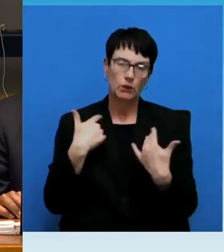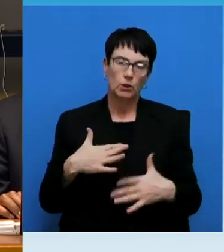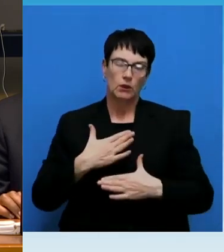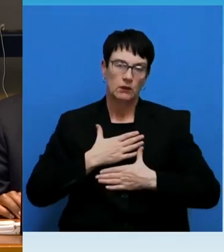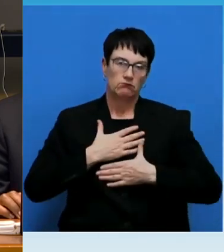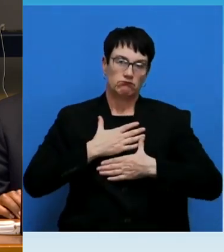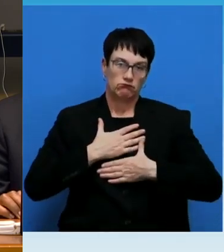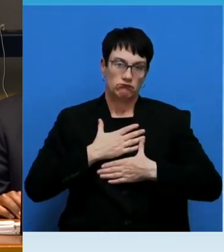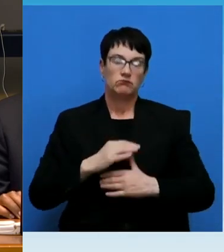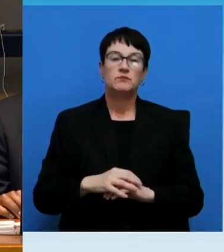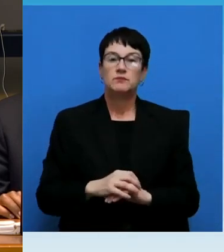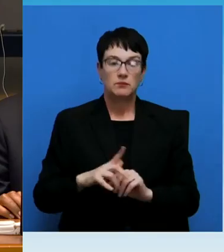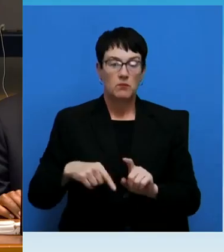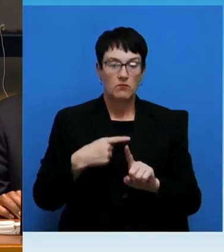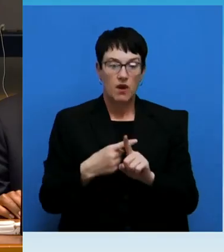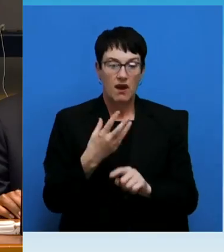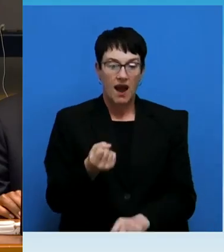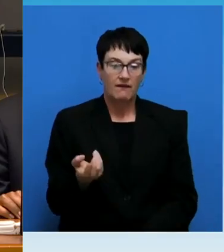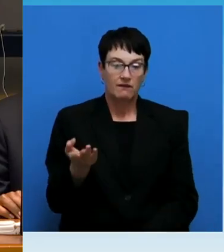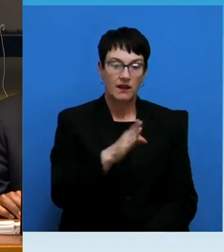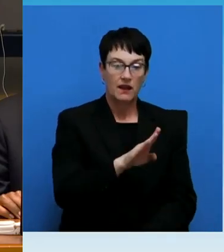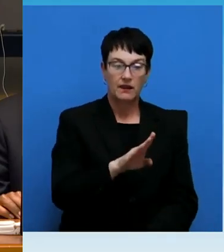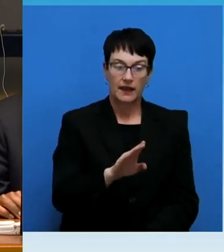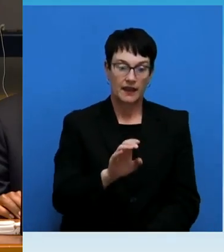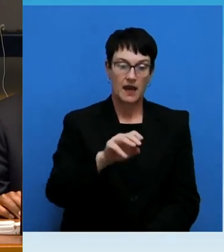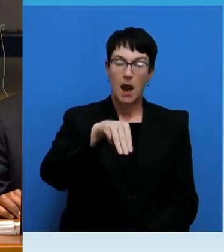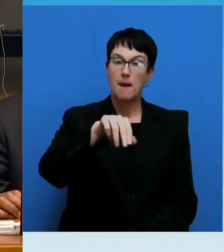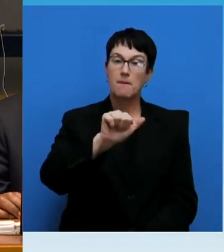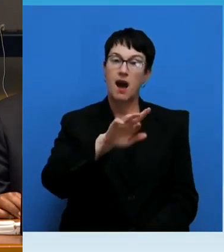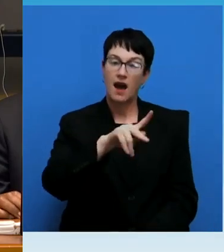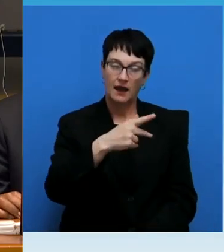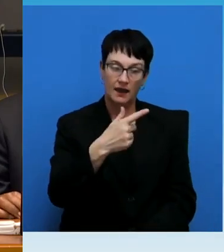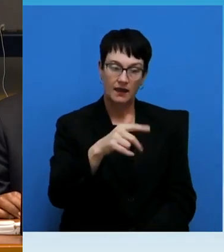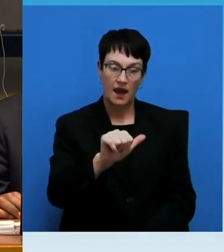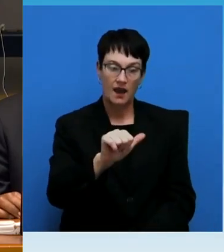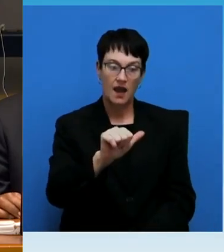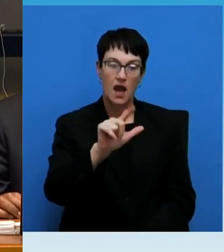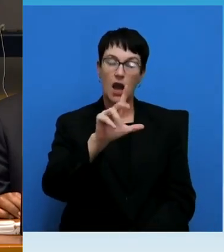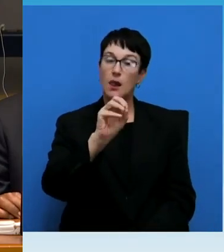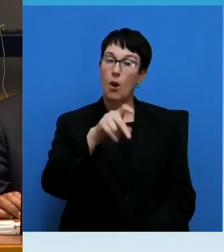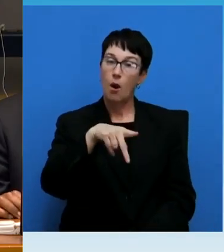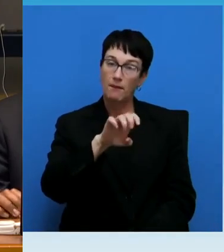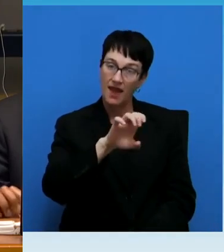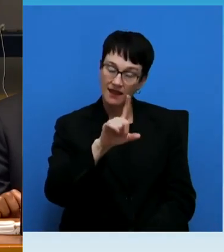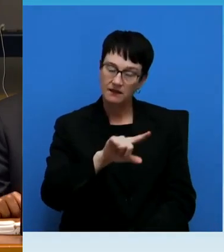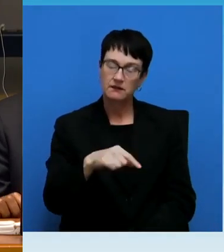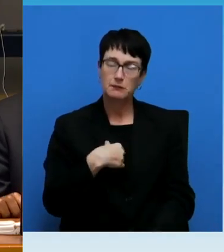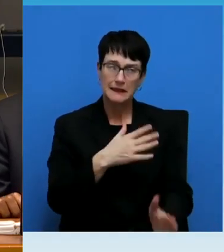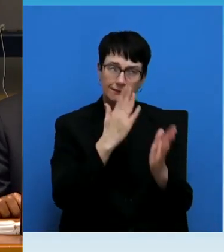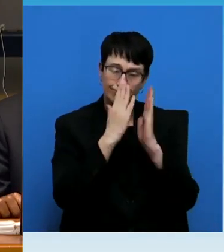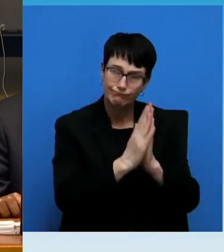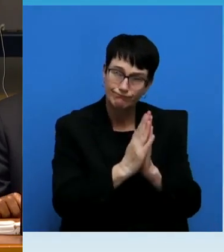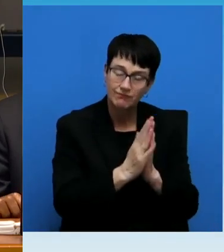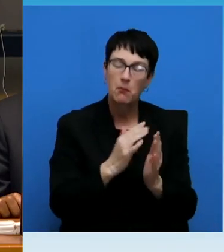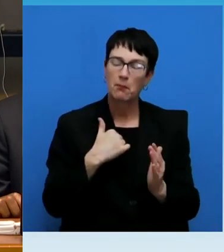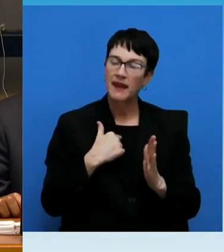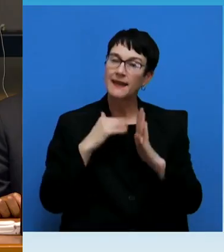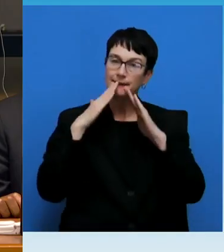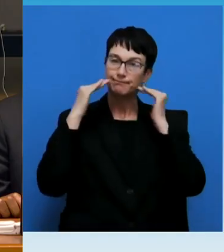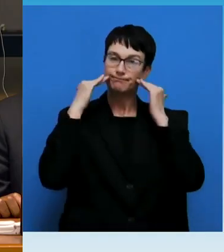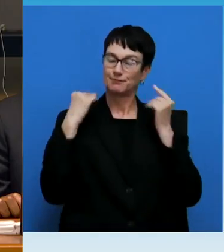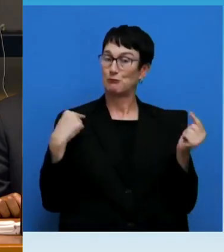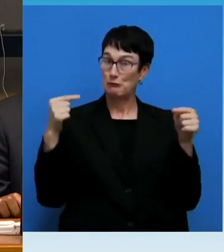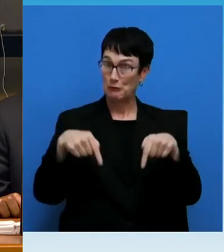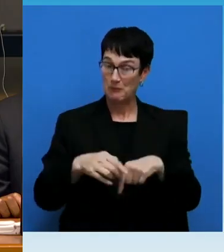a pleasure to be with you. And UN colleagues, dear friends, it is an honor to join you in reflecting on our